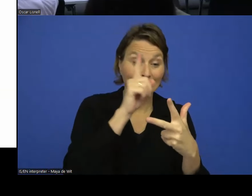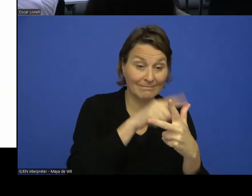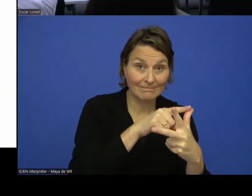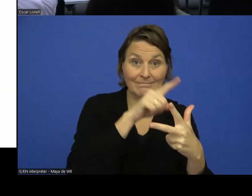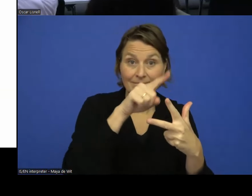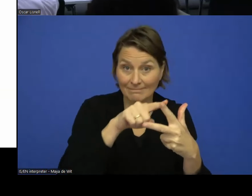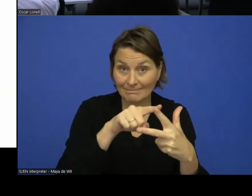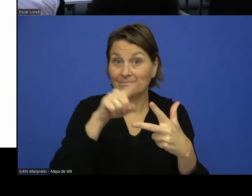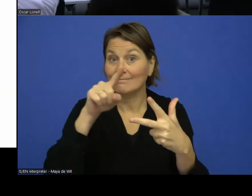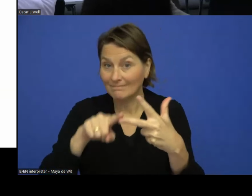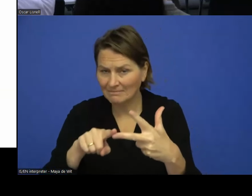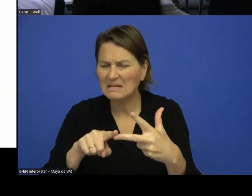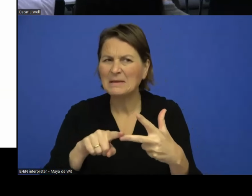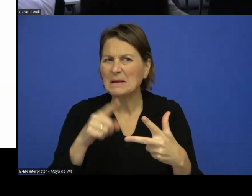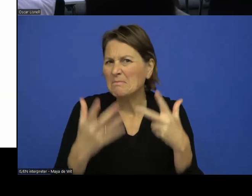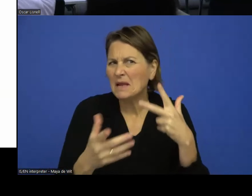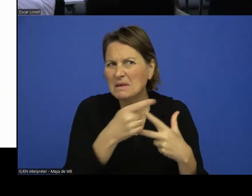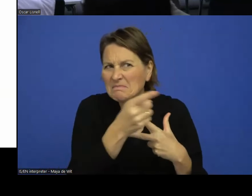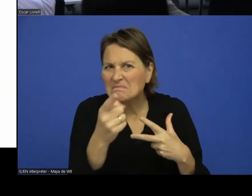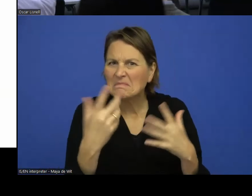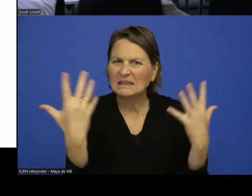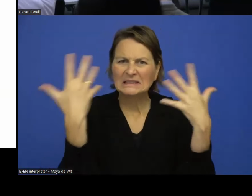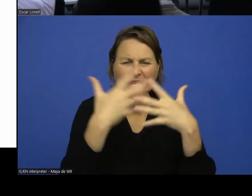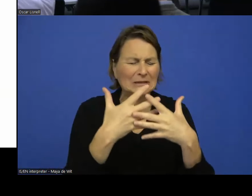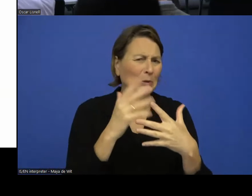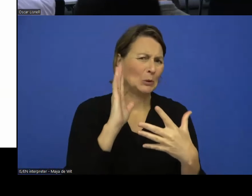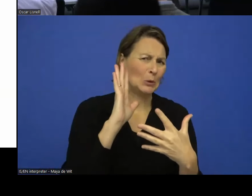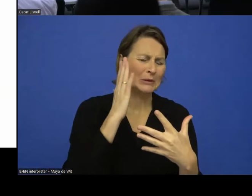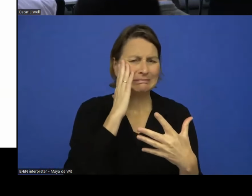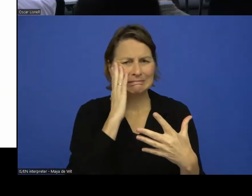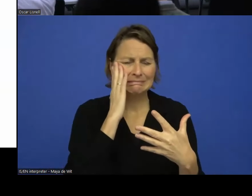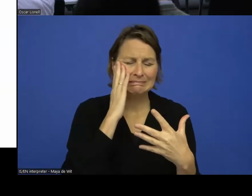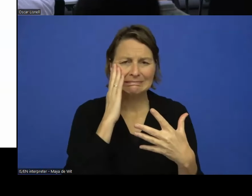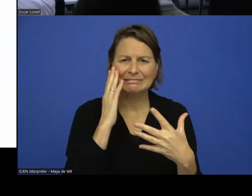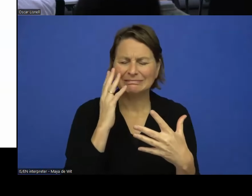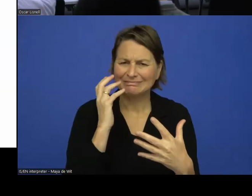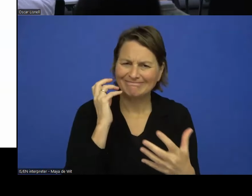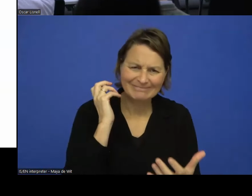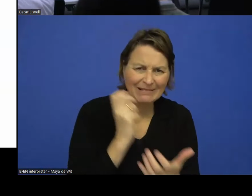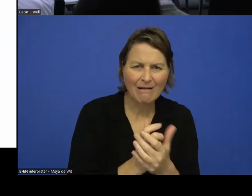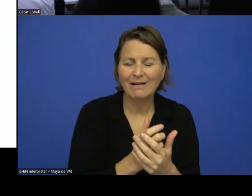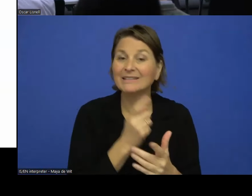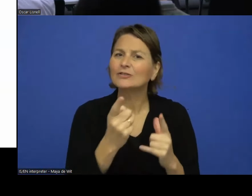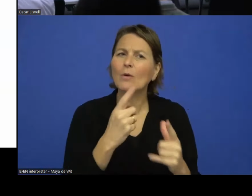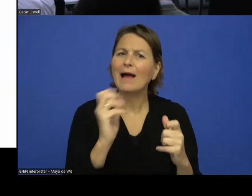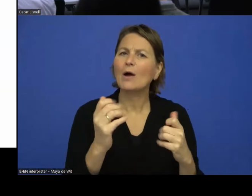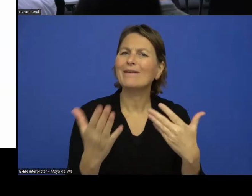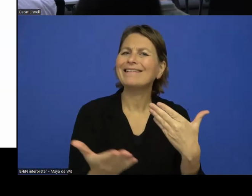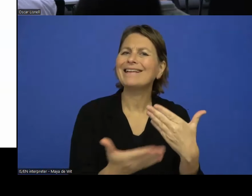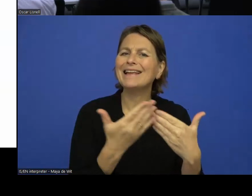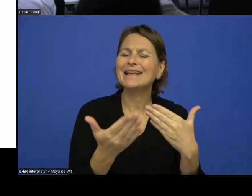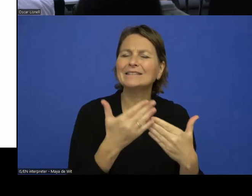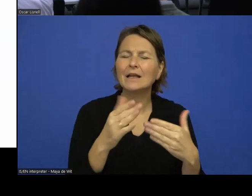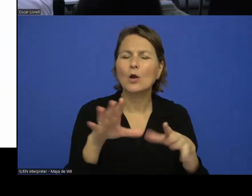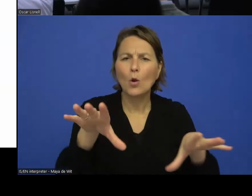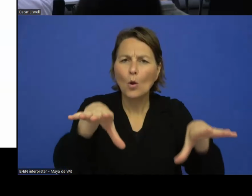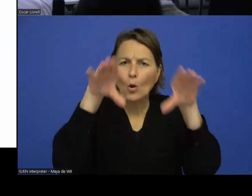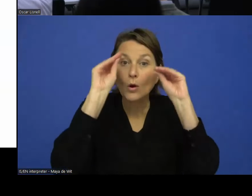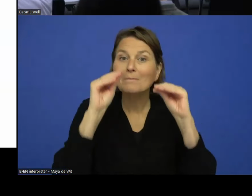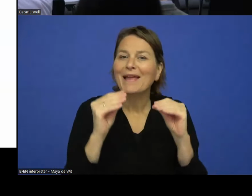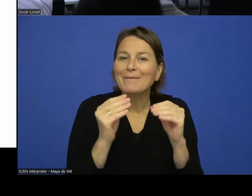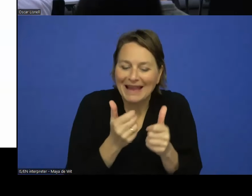we should have some easy learning facilities. So we thought of gamification, but in fact, we thought that we